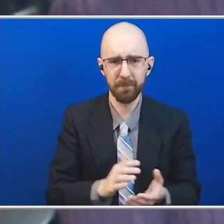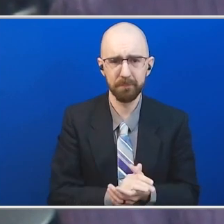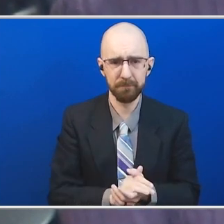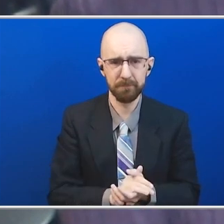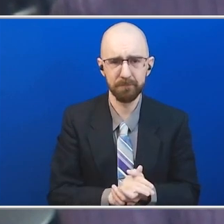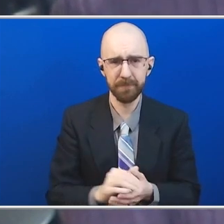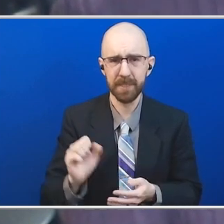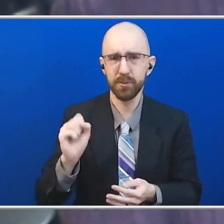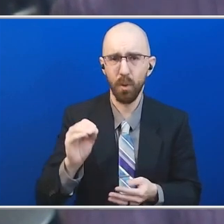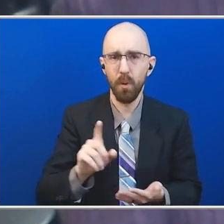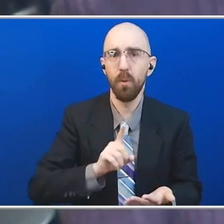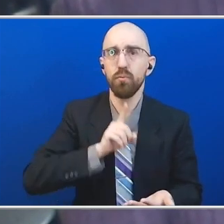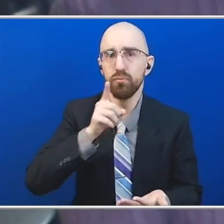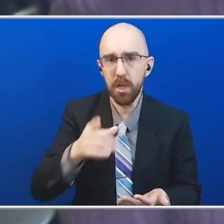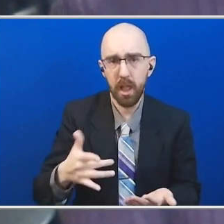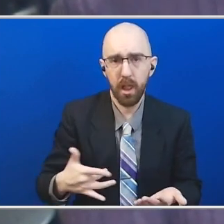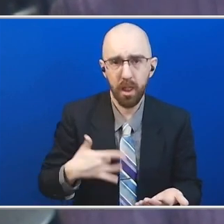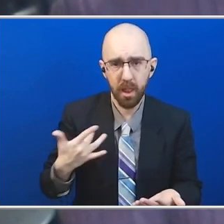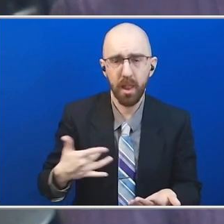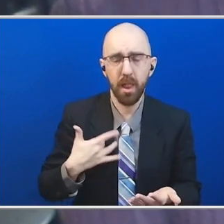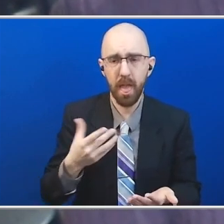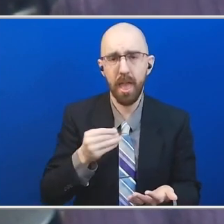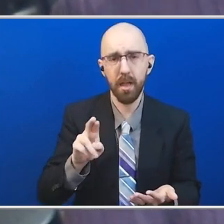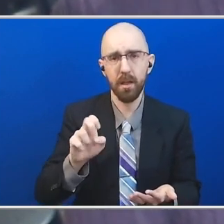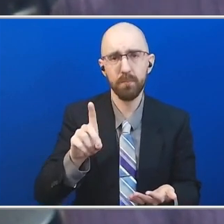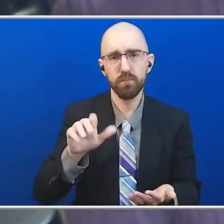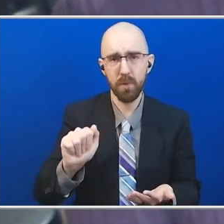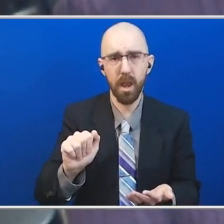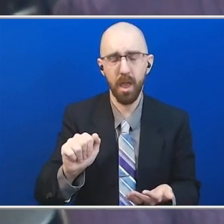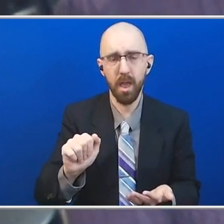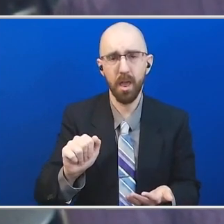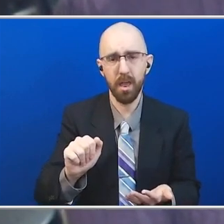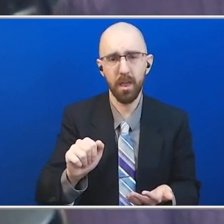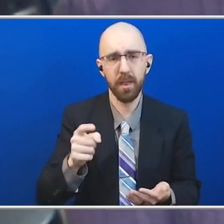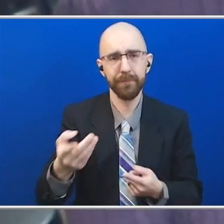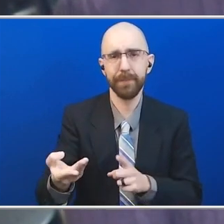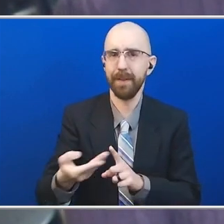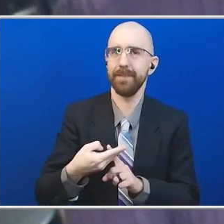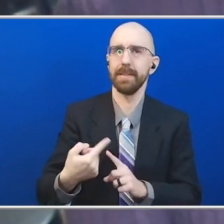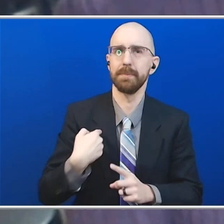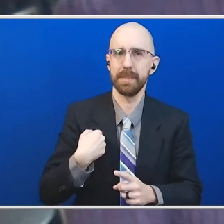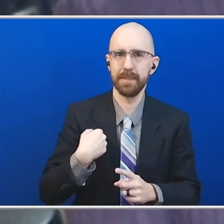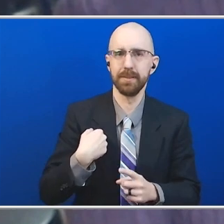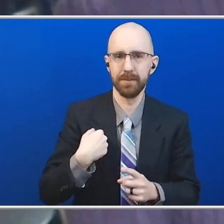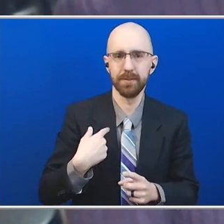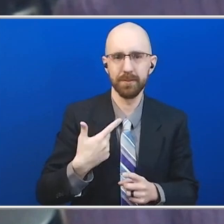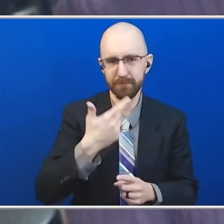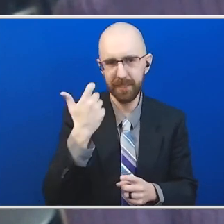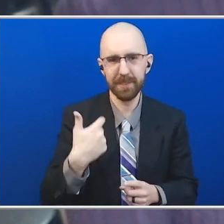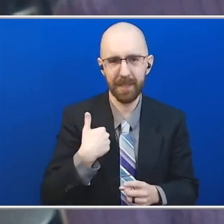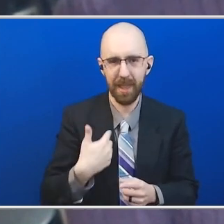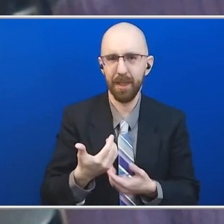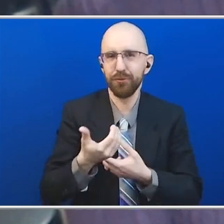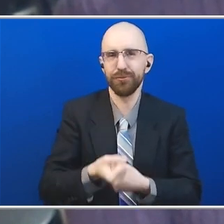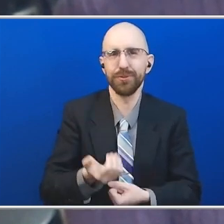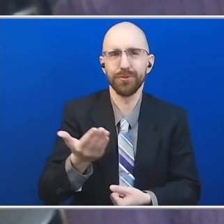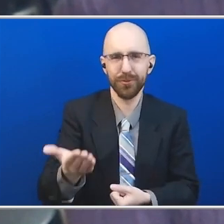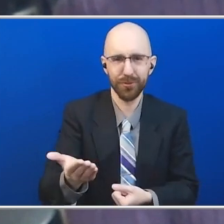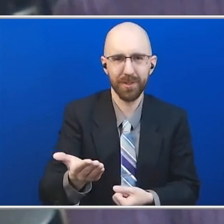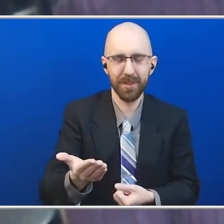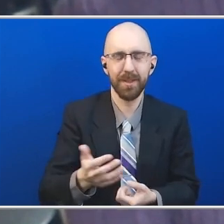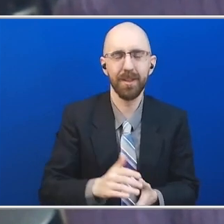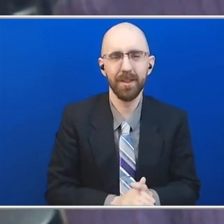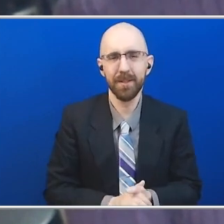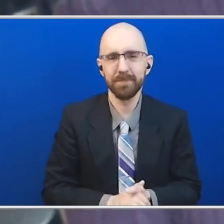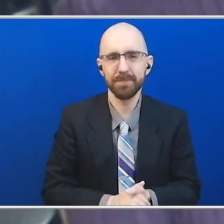real. And Brenda convinced me, because I trust her, that